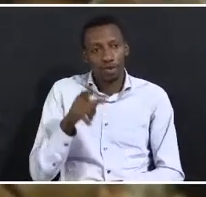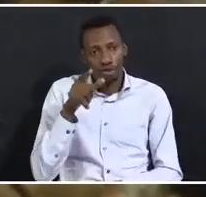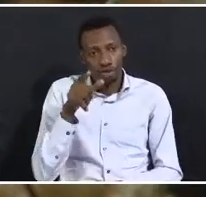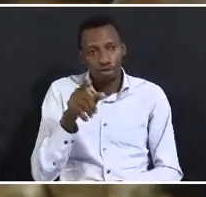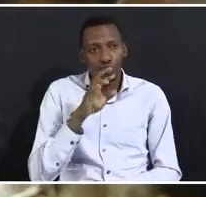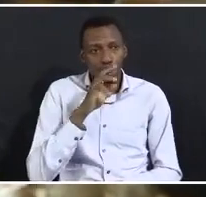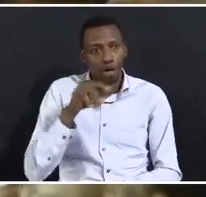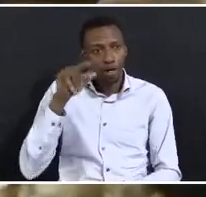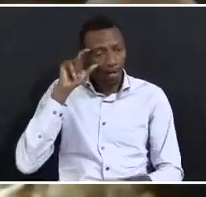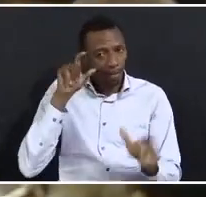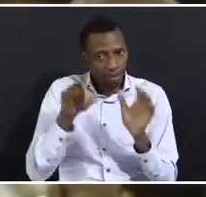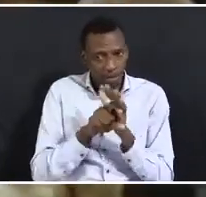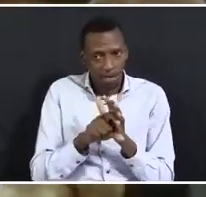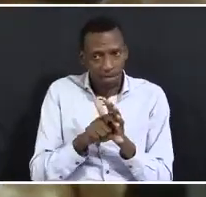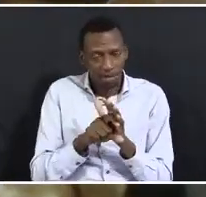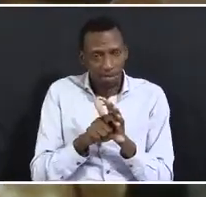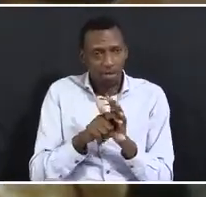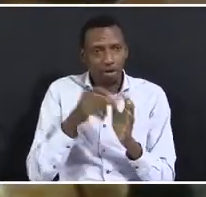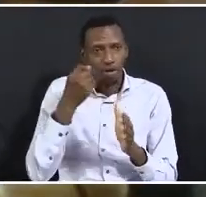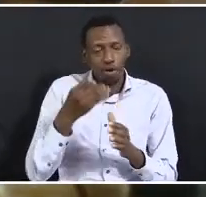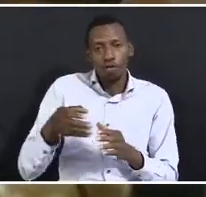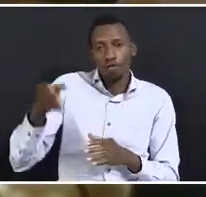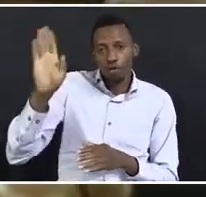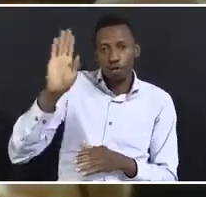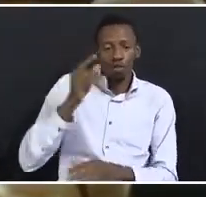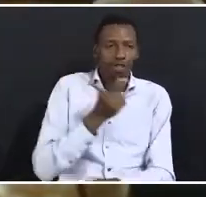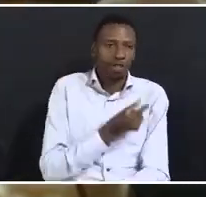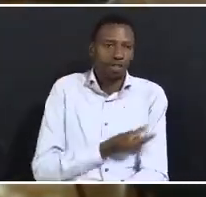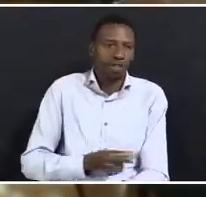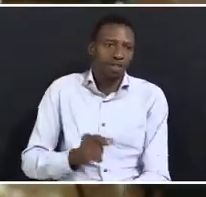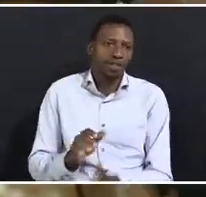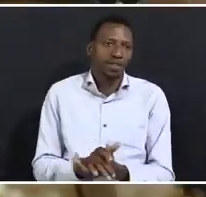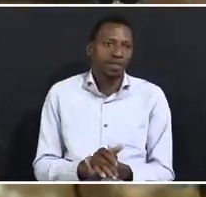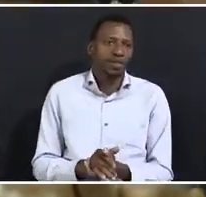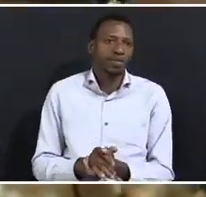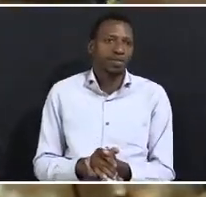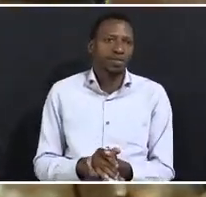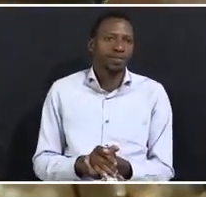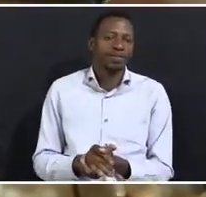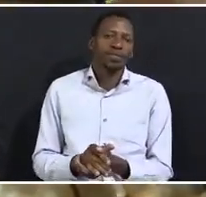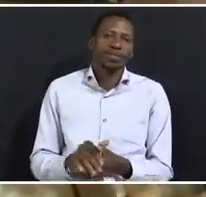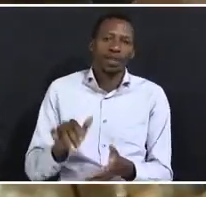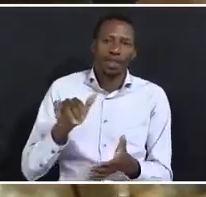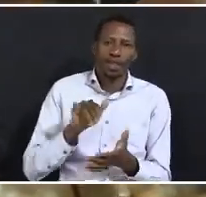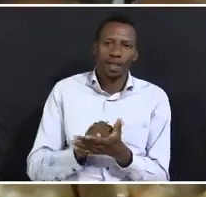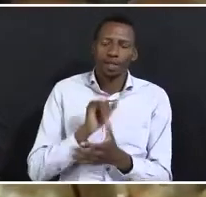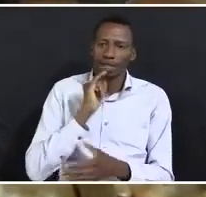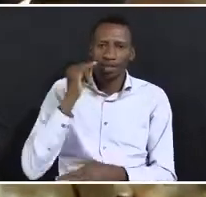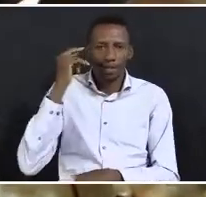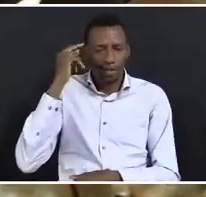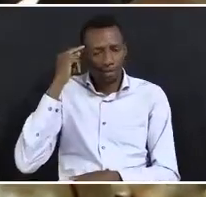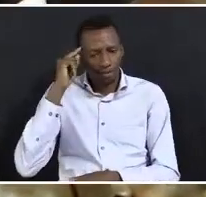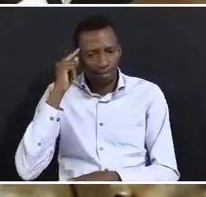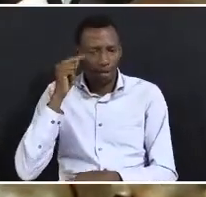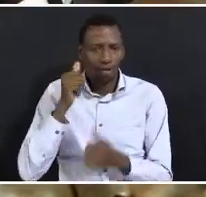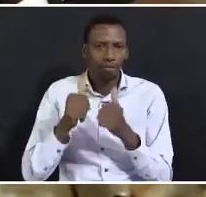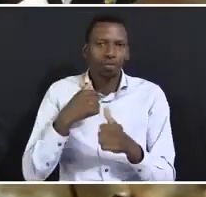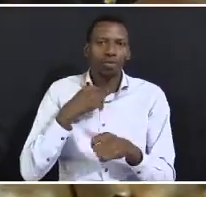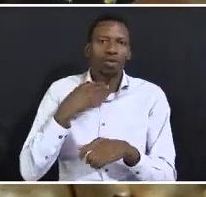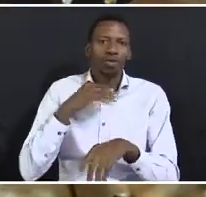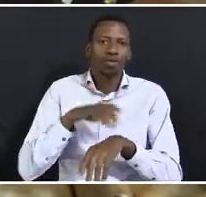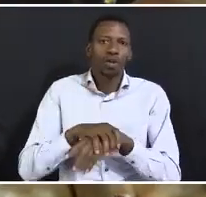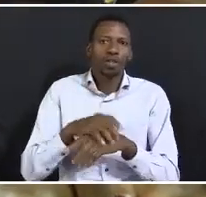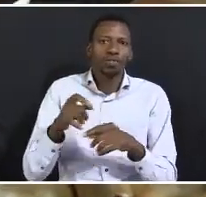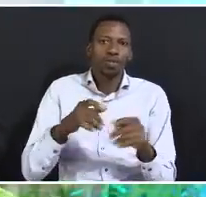the picture of God's grace. And that is a thought that I want to draw from the book of